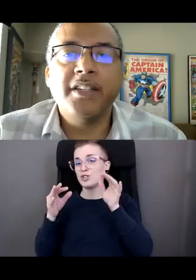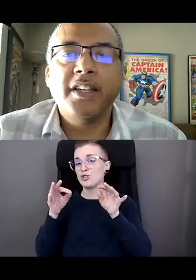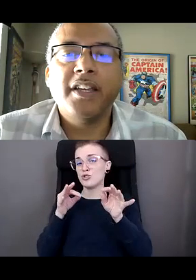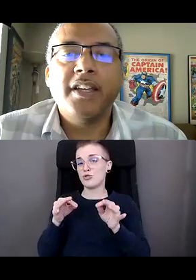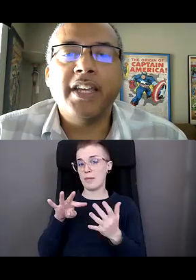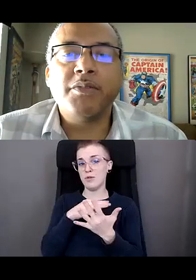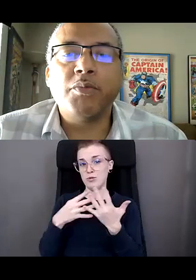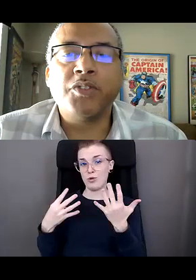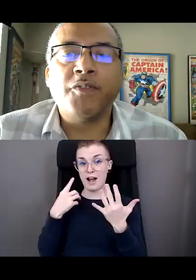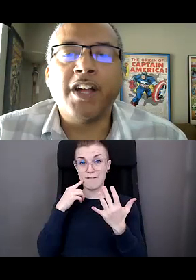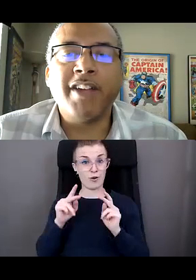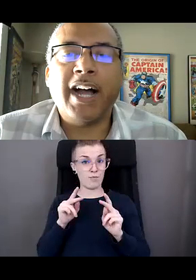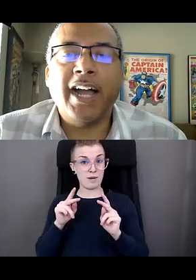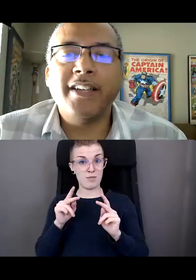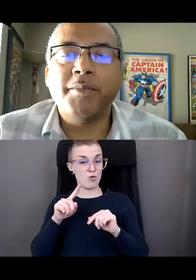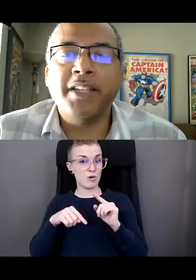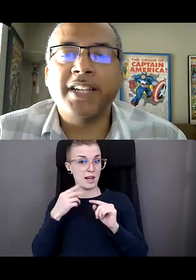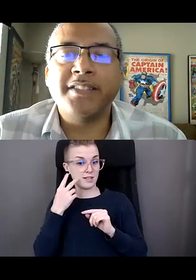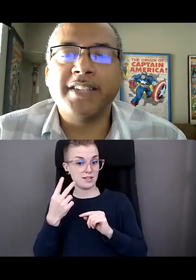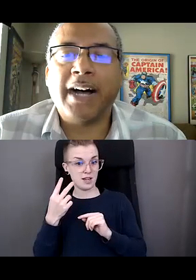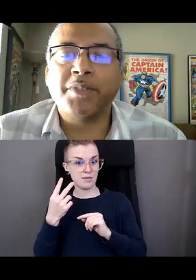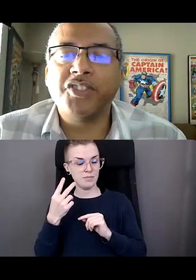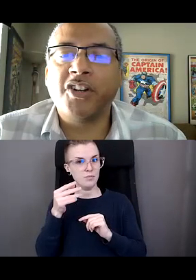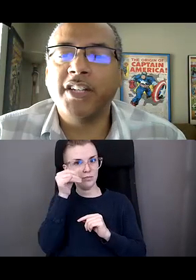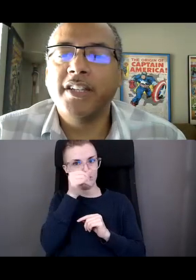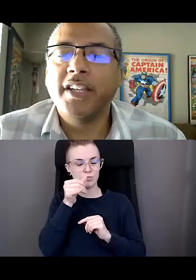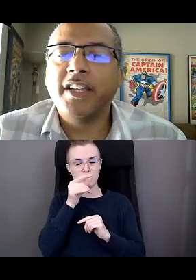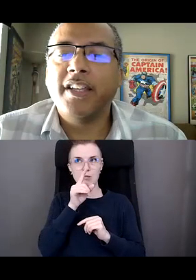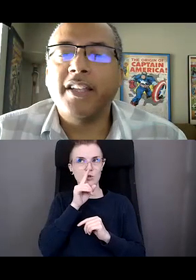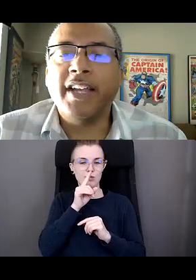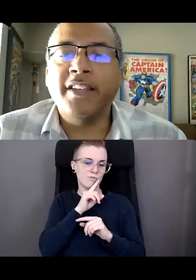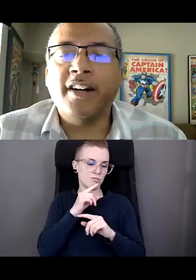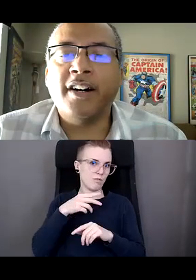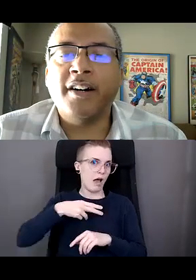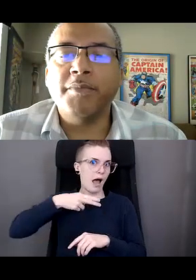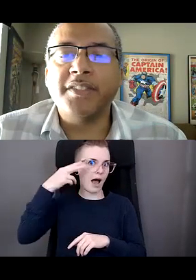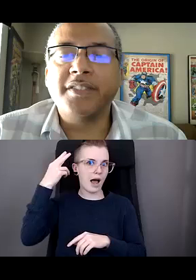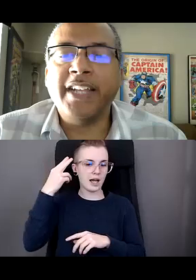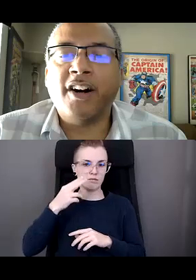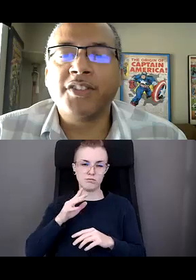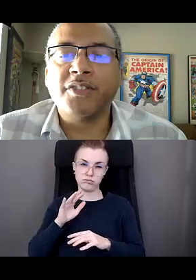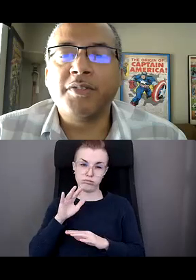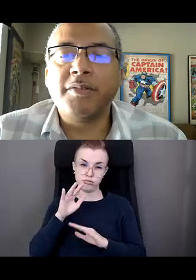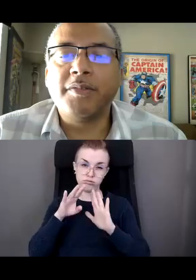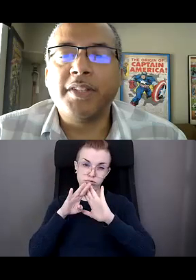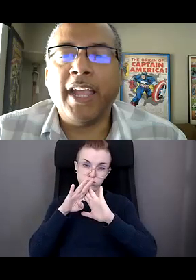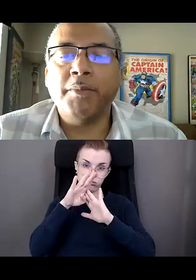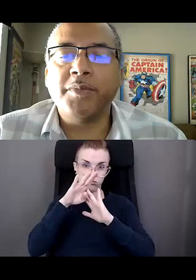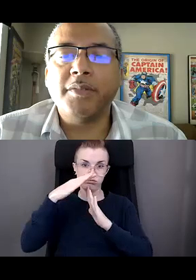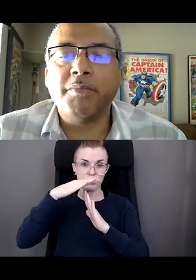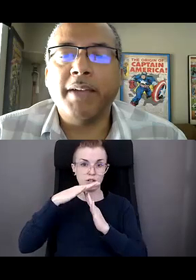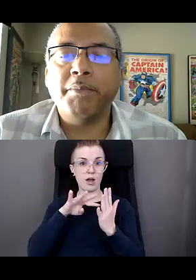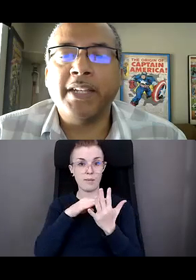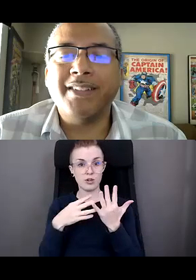see it. It was very high. I mean, it's at the top of the chart. And the state also